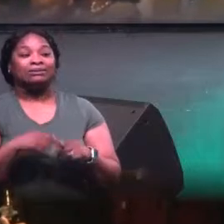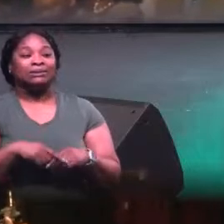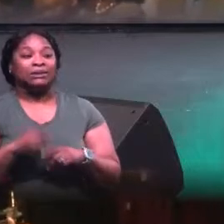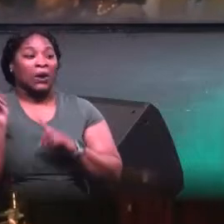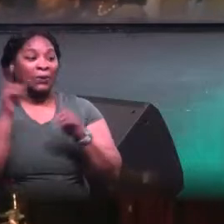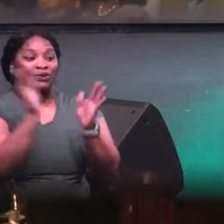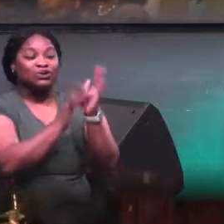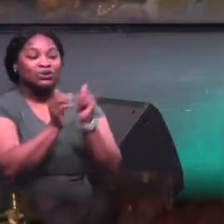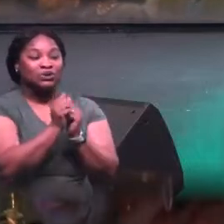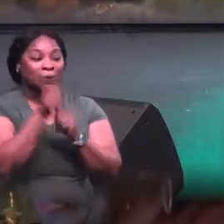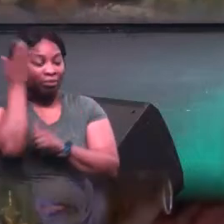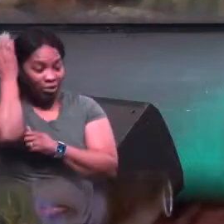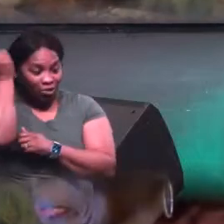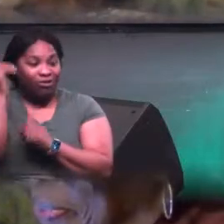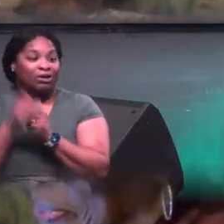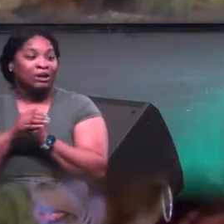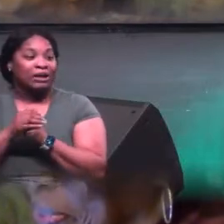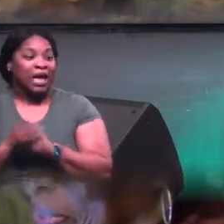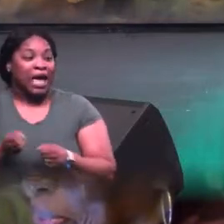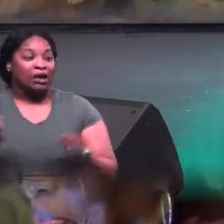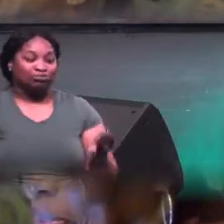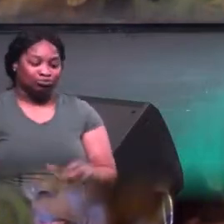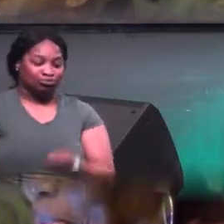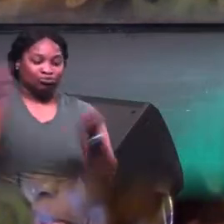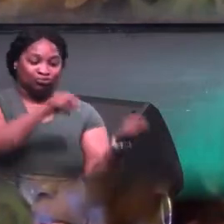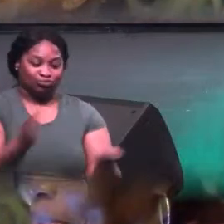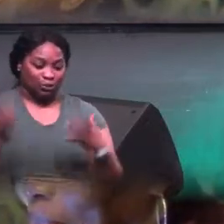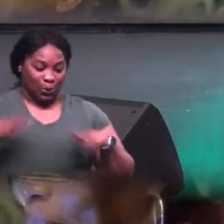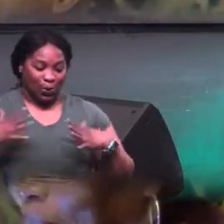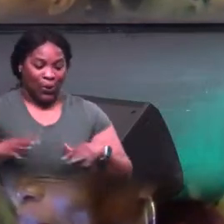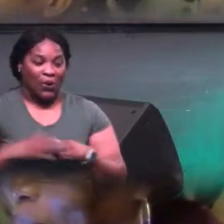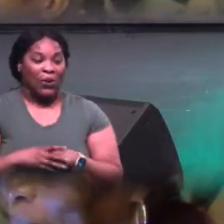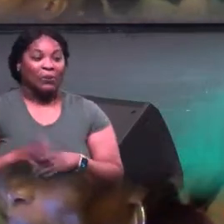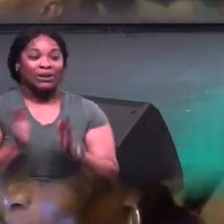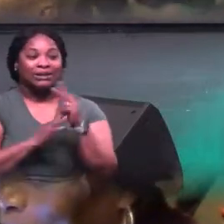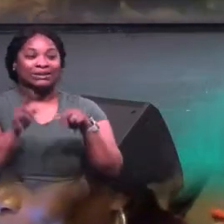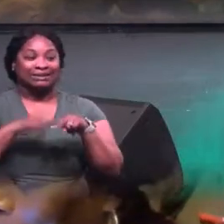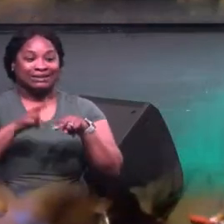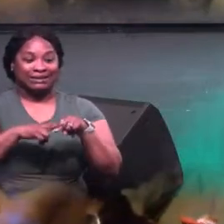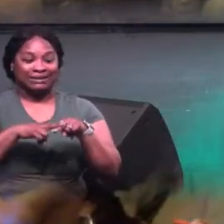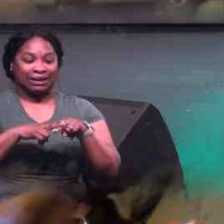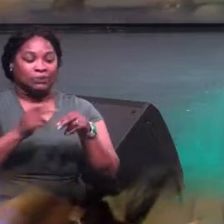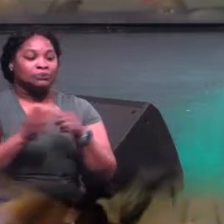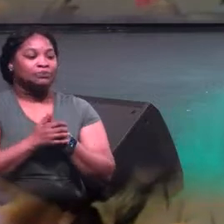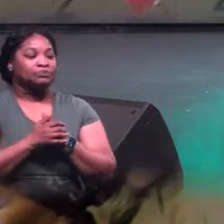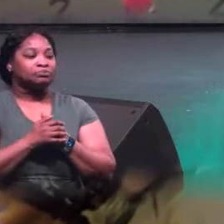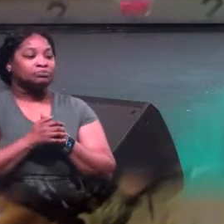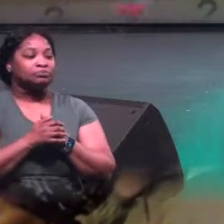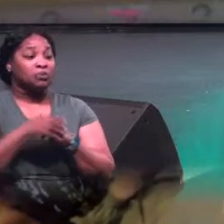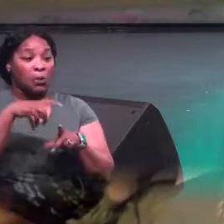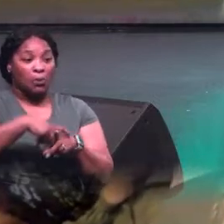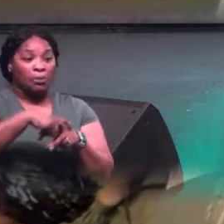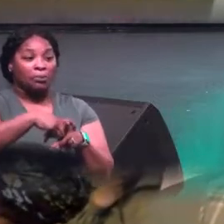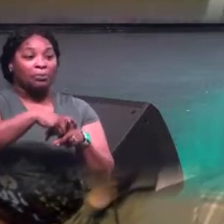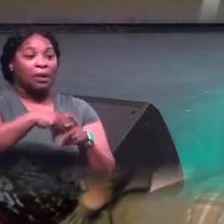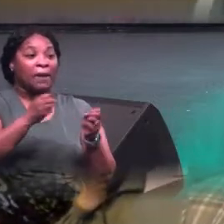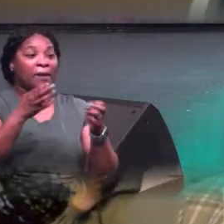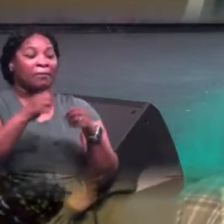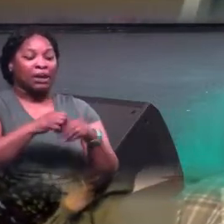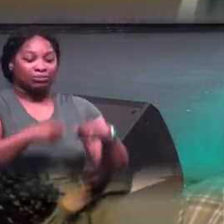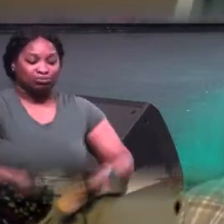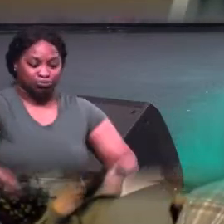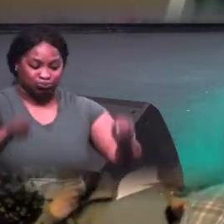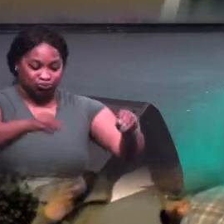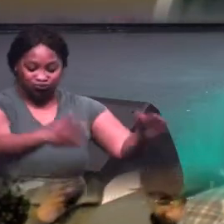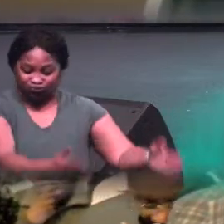to Jesus and threw their garments over it, and he sat on it. Many in the crowd spread their